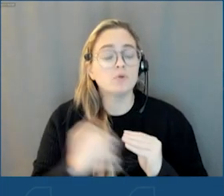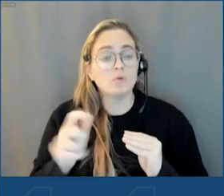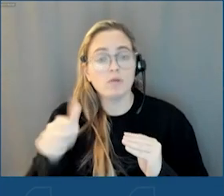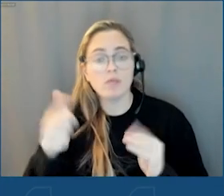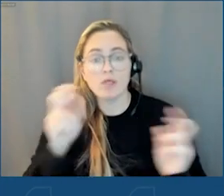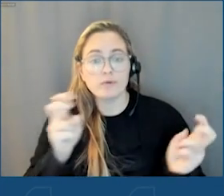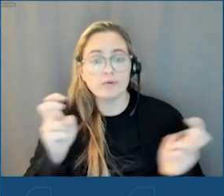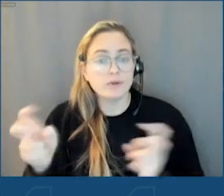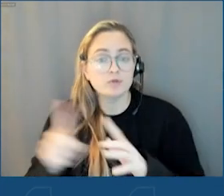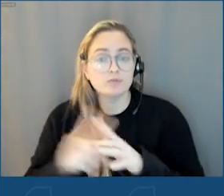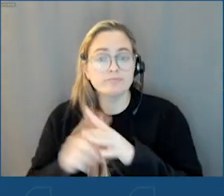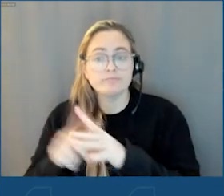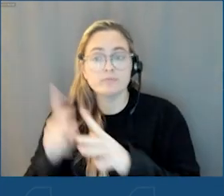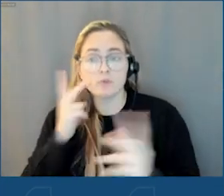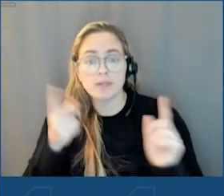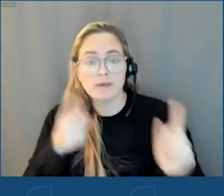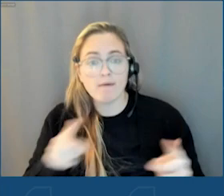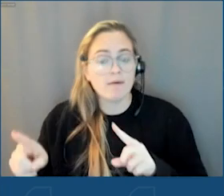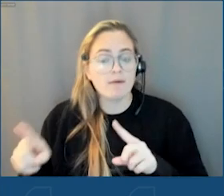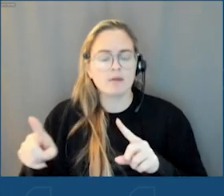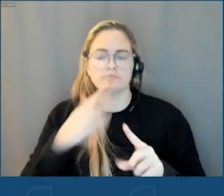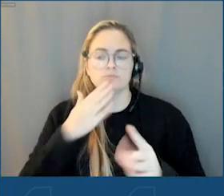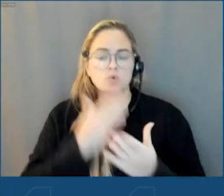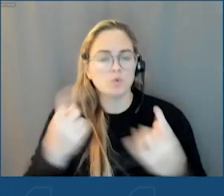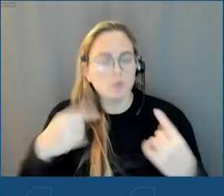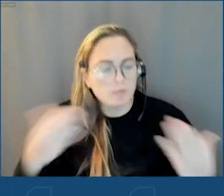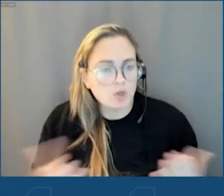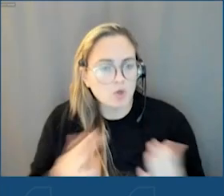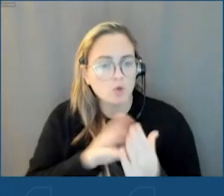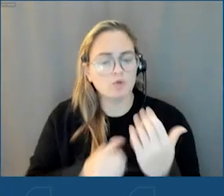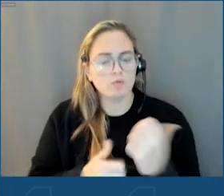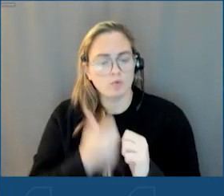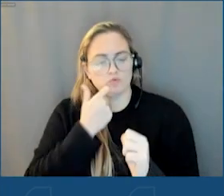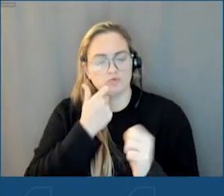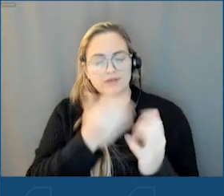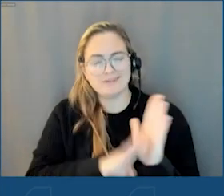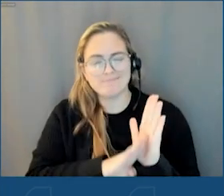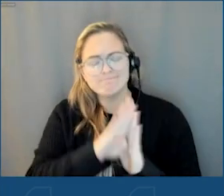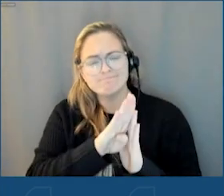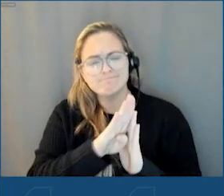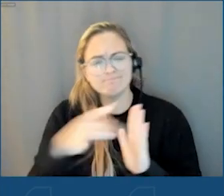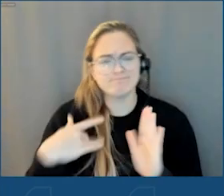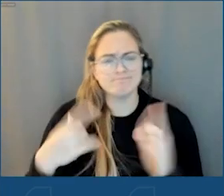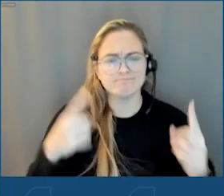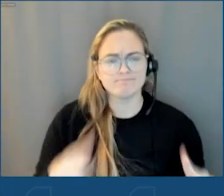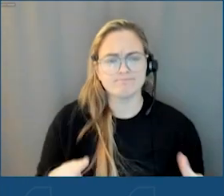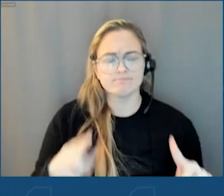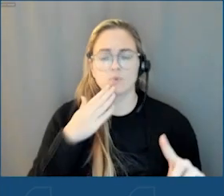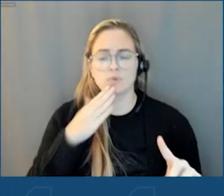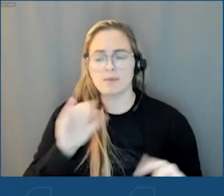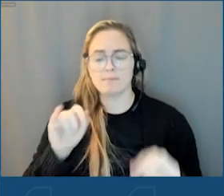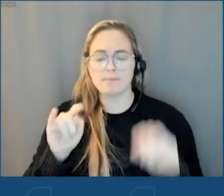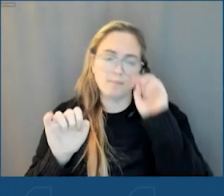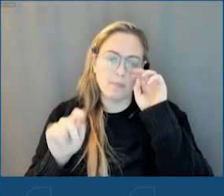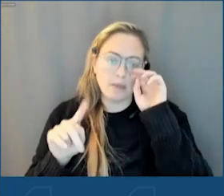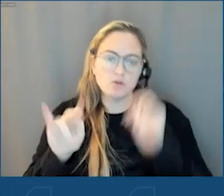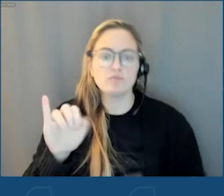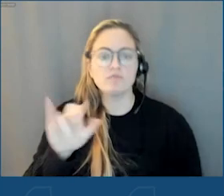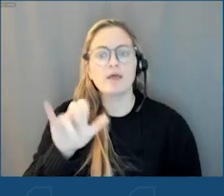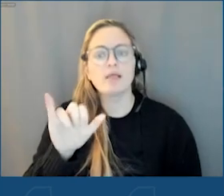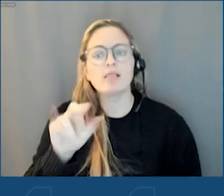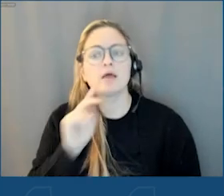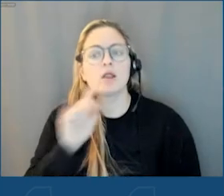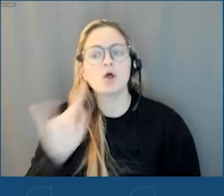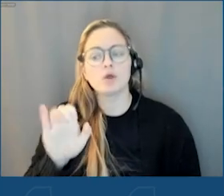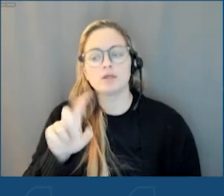you deal with, it's really good that you come here and learn the latest trends. And I want to thank Patrick Phelan, our executive director here, and he